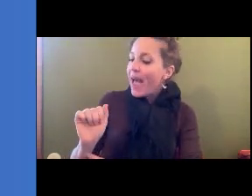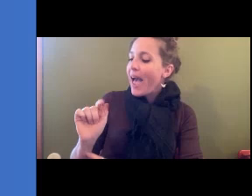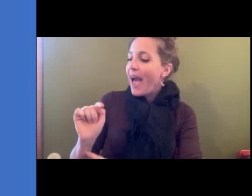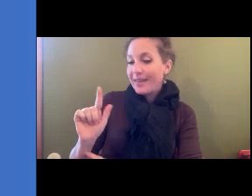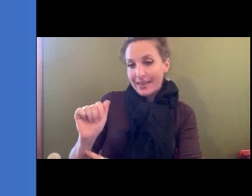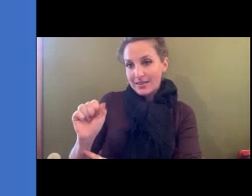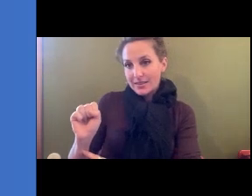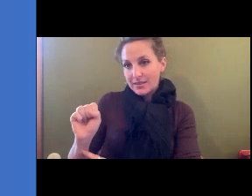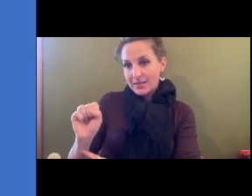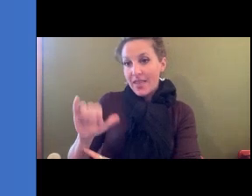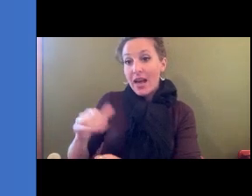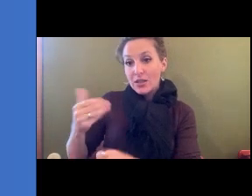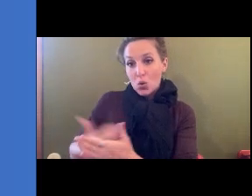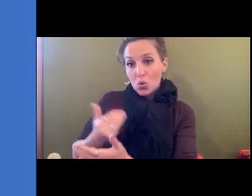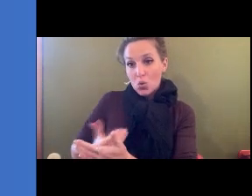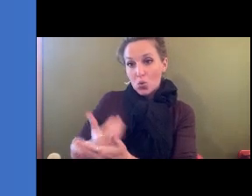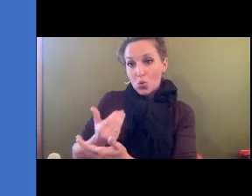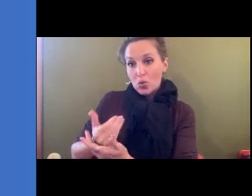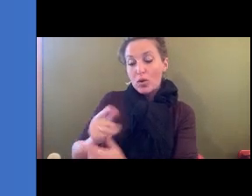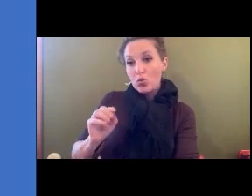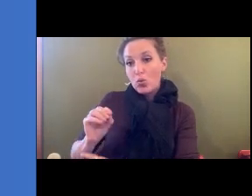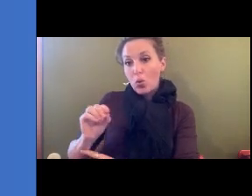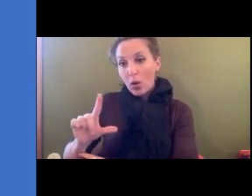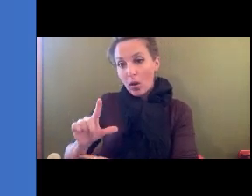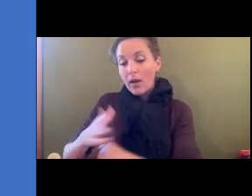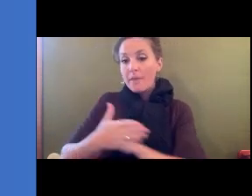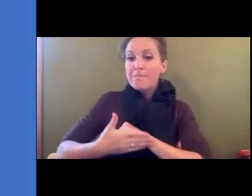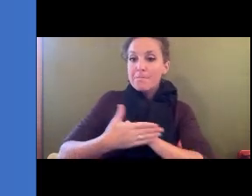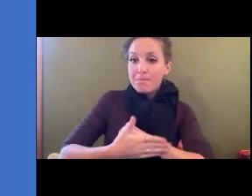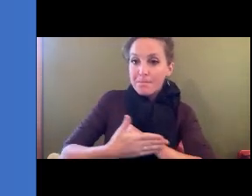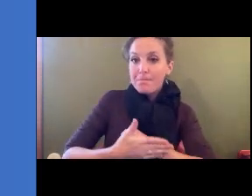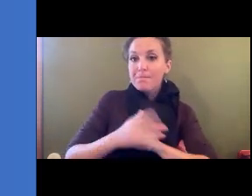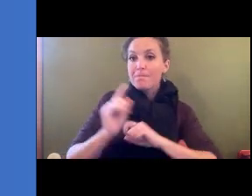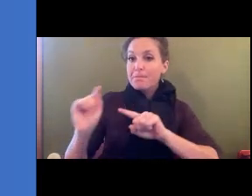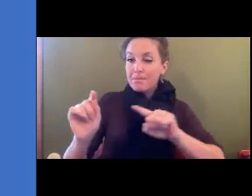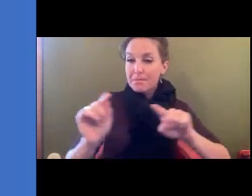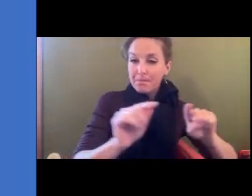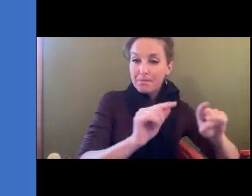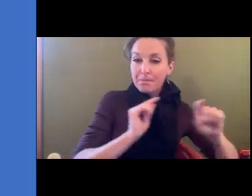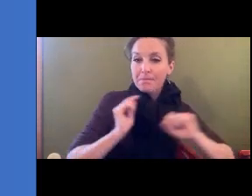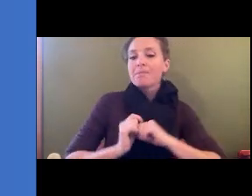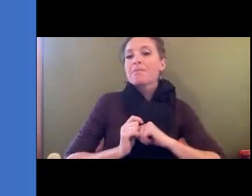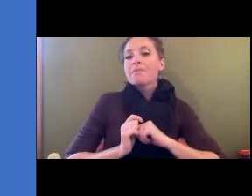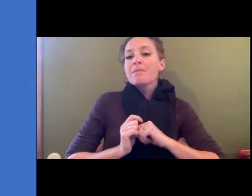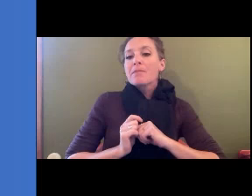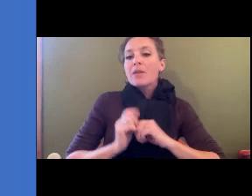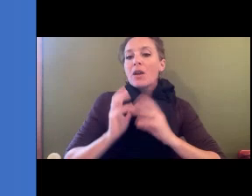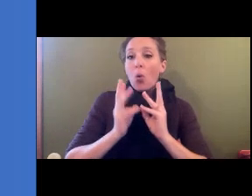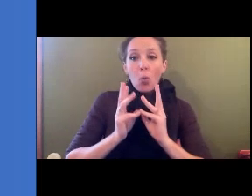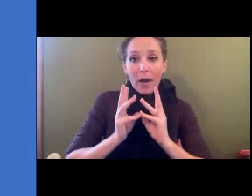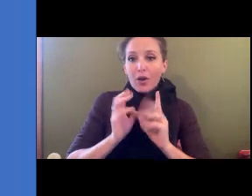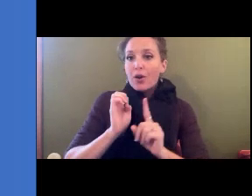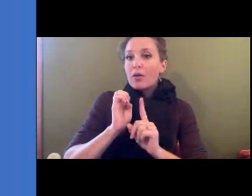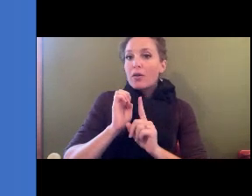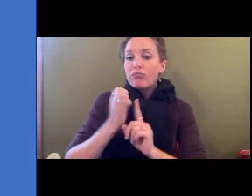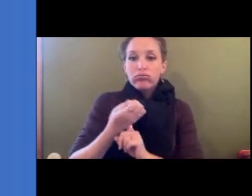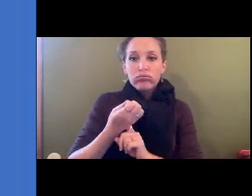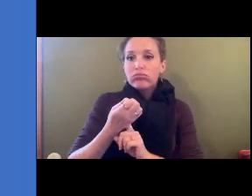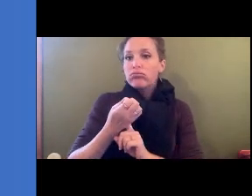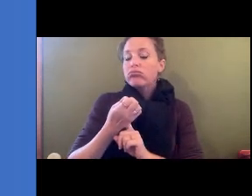on a country basis talking about certain weather and climatic indicators for